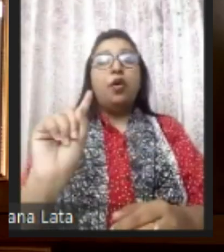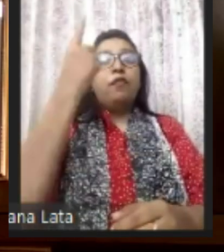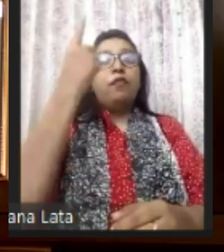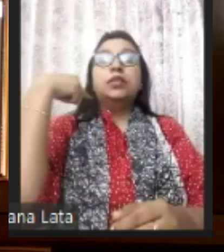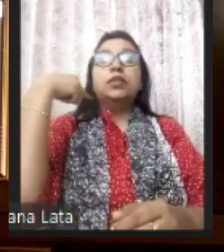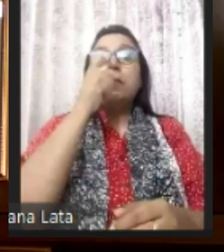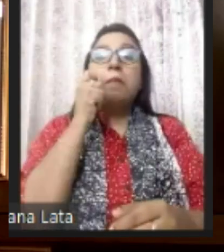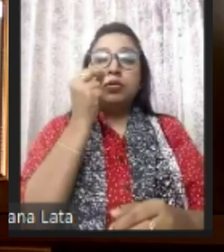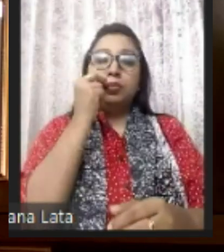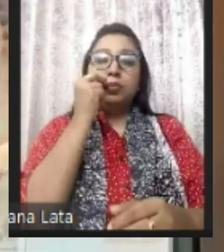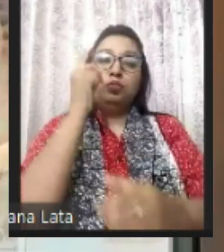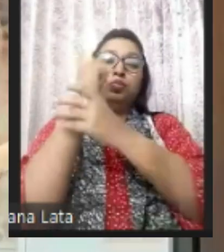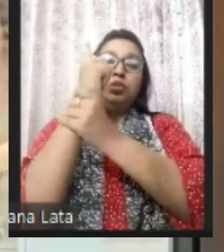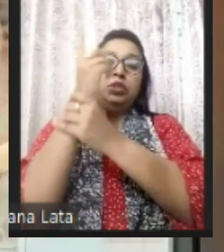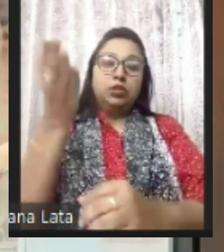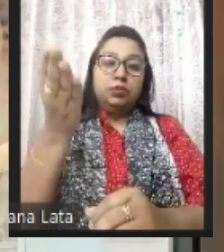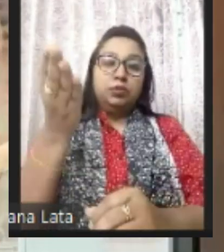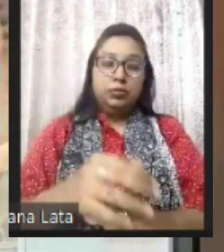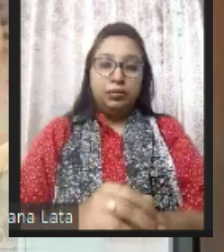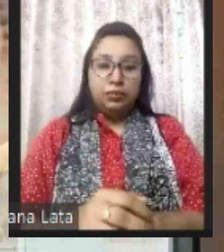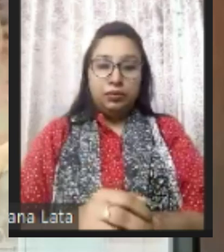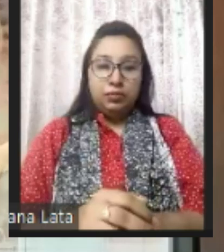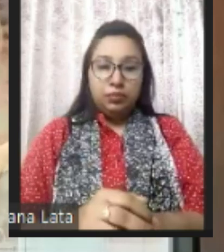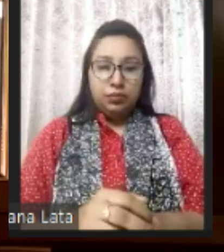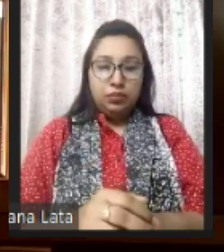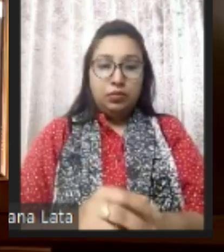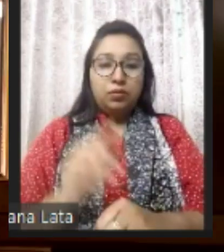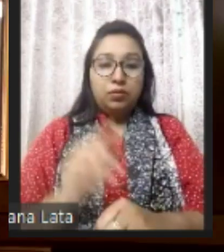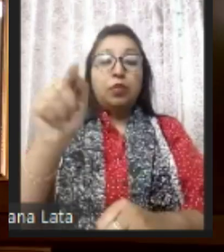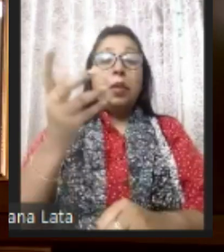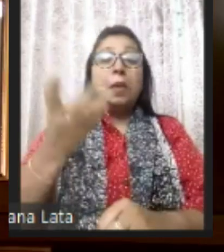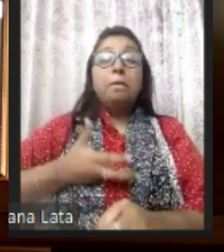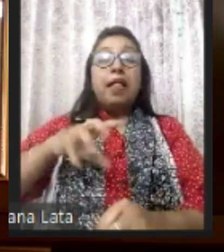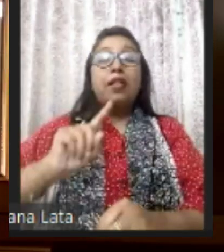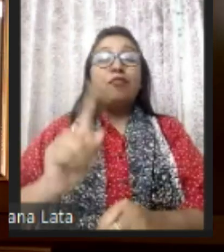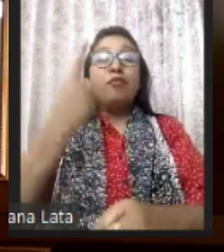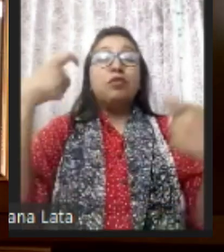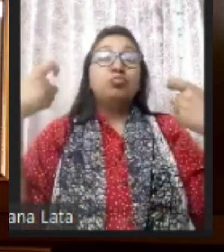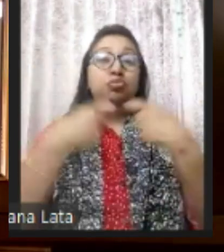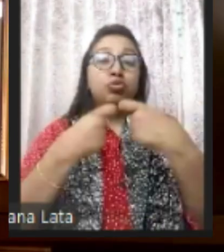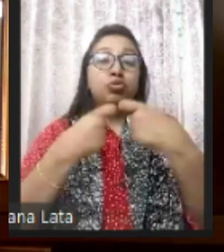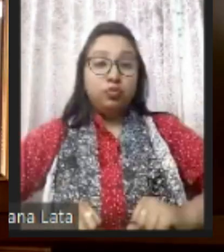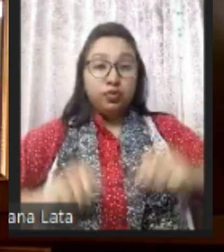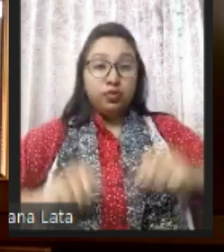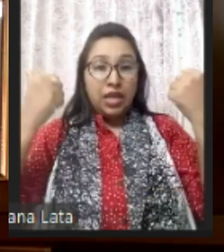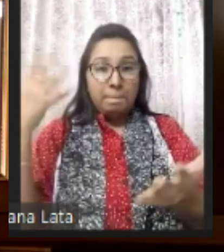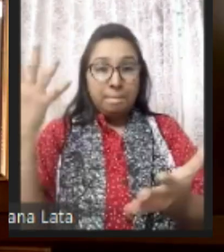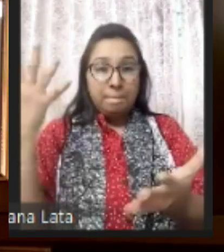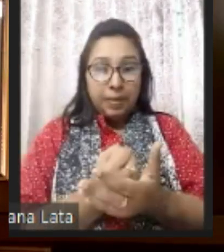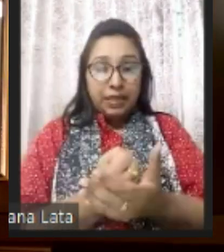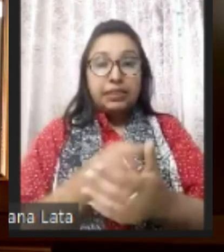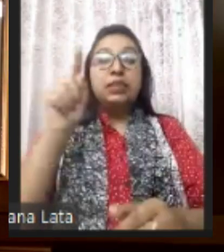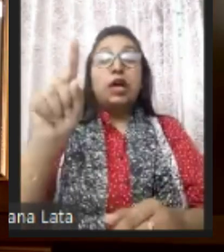foresight for making the newly independent country a great nation by giving great importance